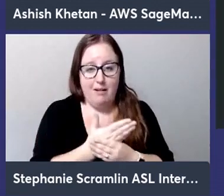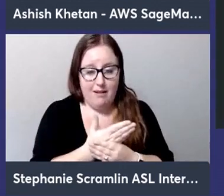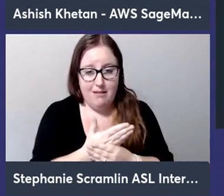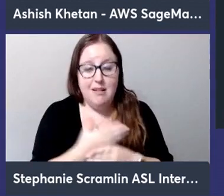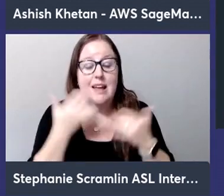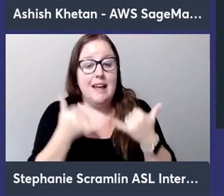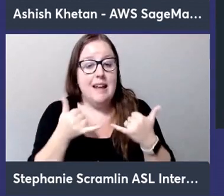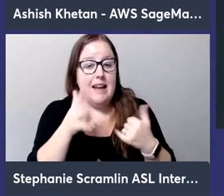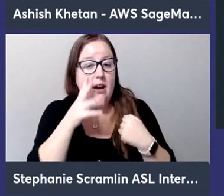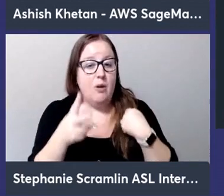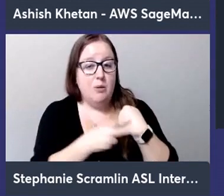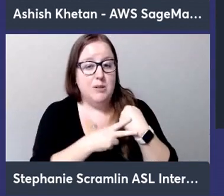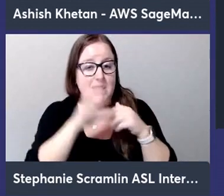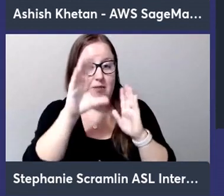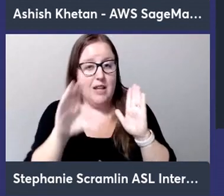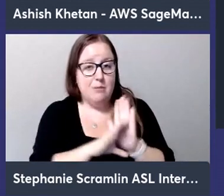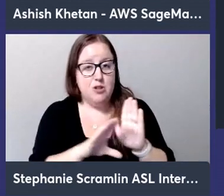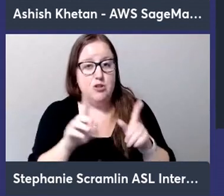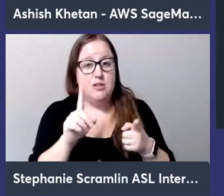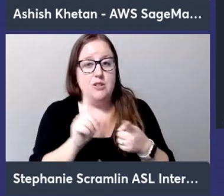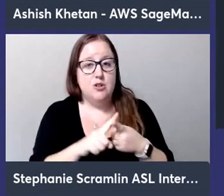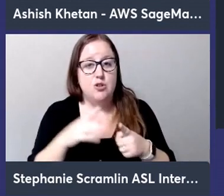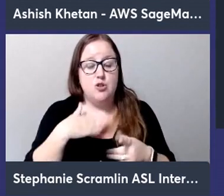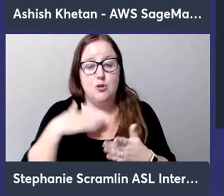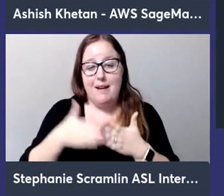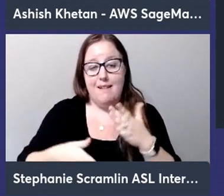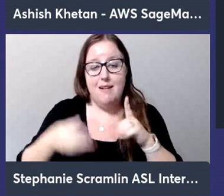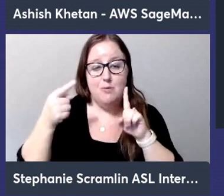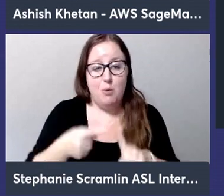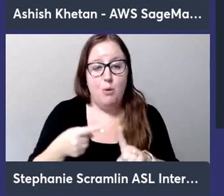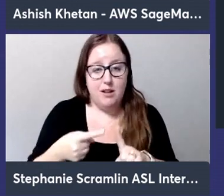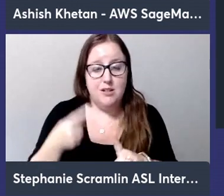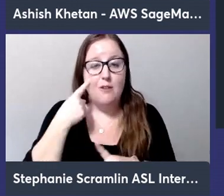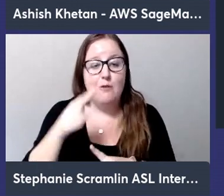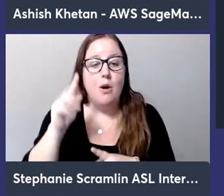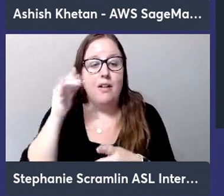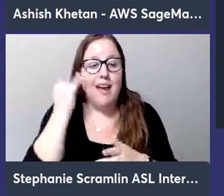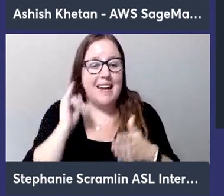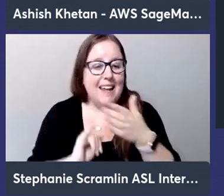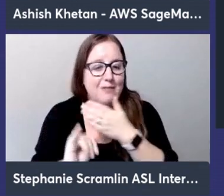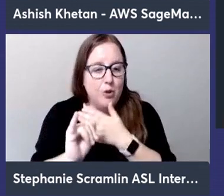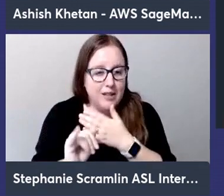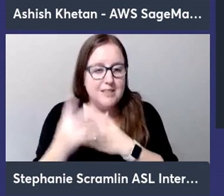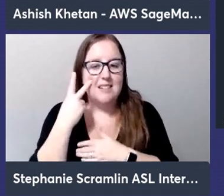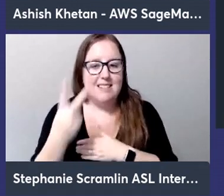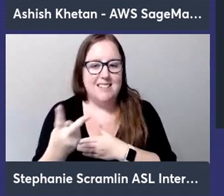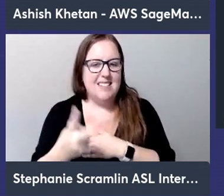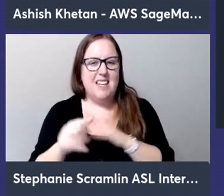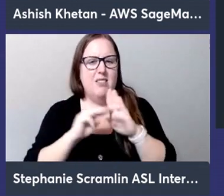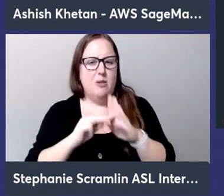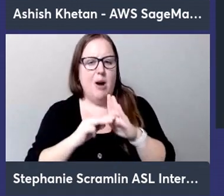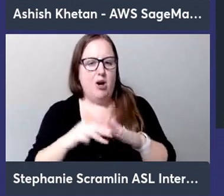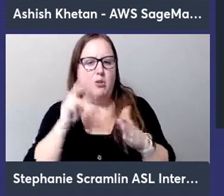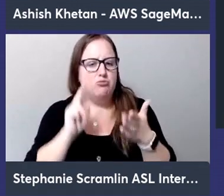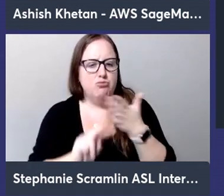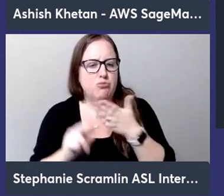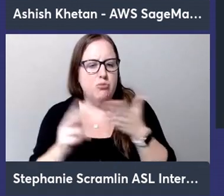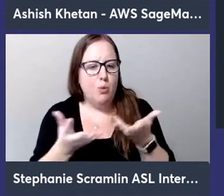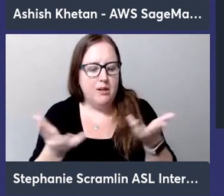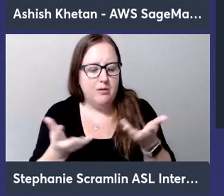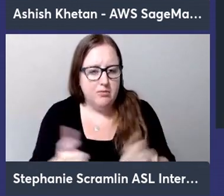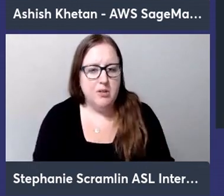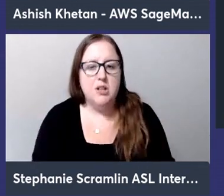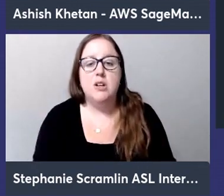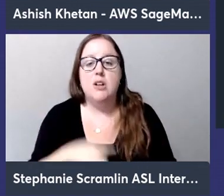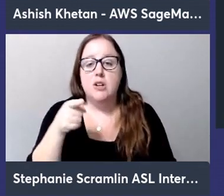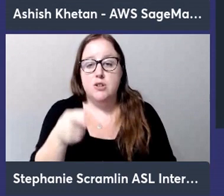I'm going to send these images to my endpoint for running inference. And let's see, what does the model predict? So model predicted that